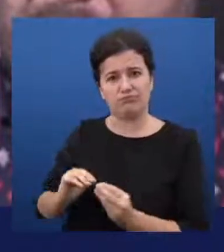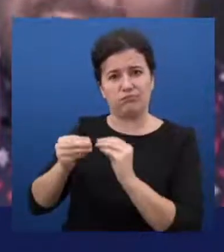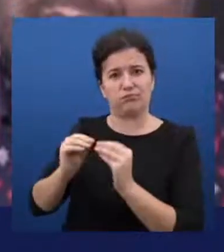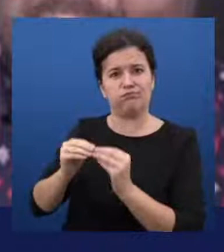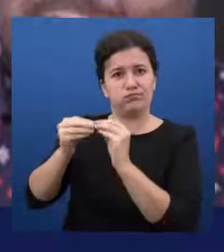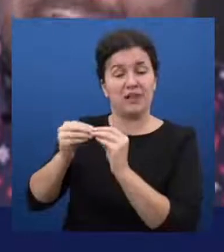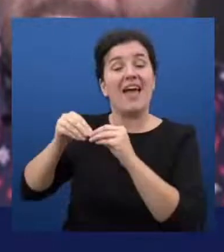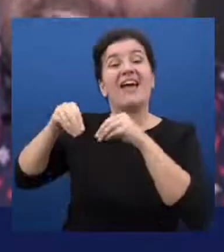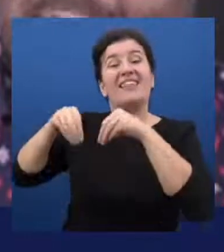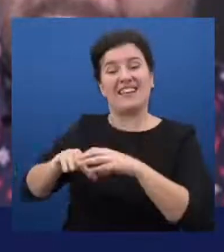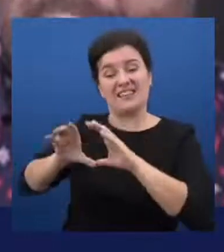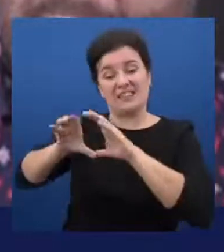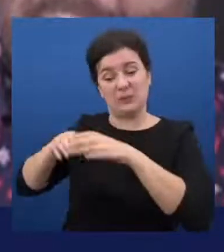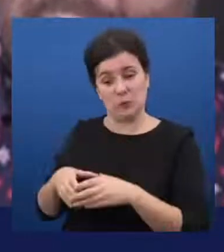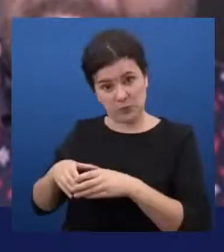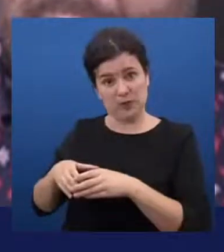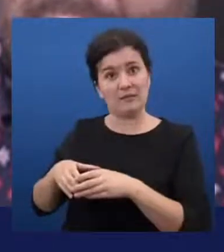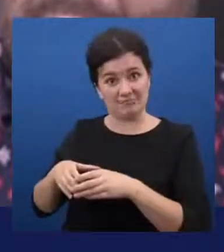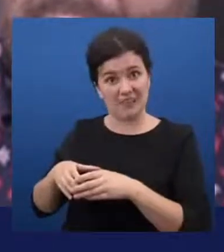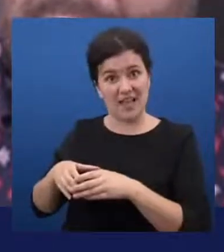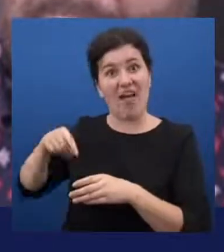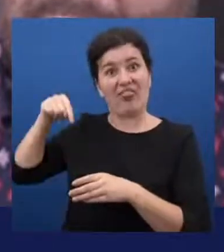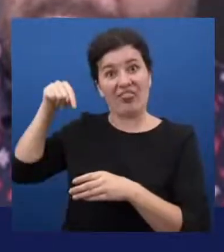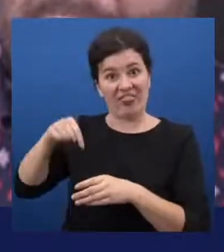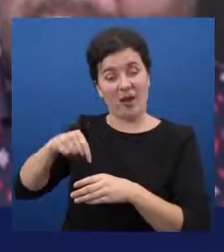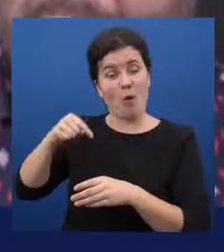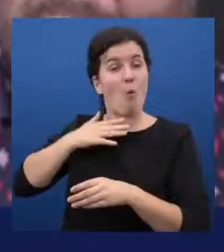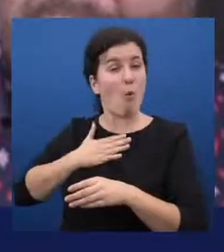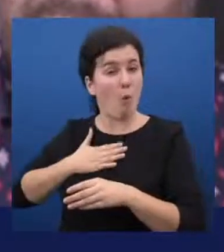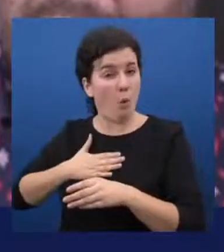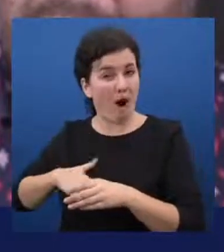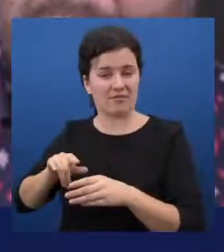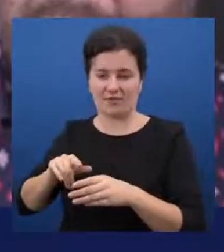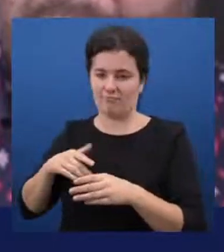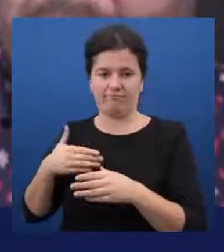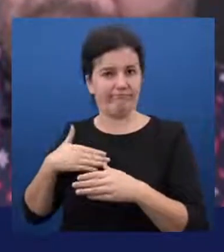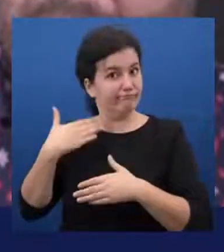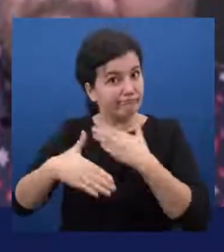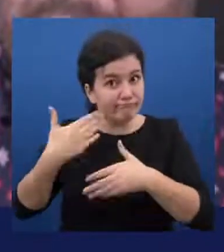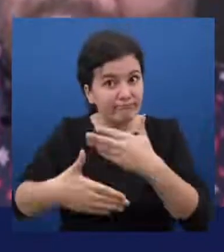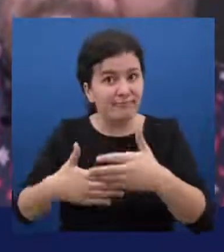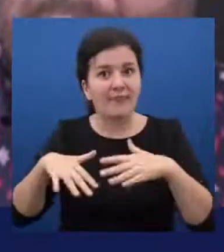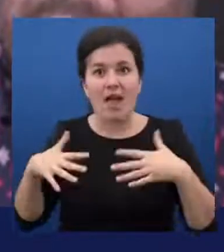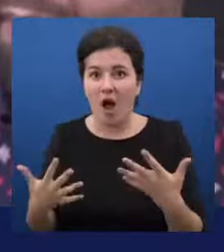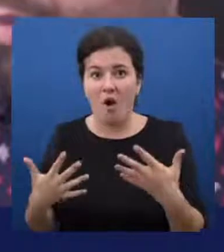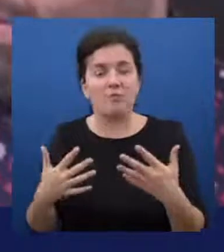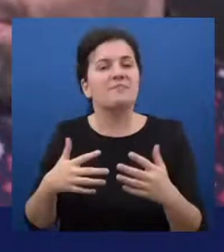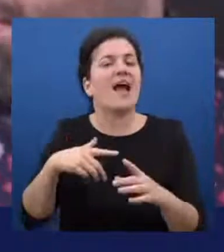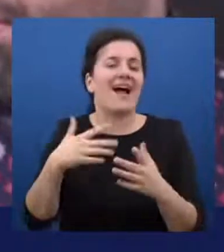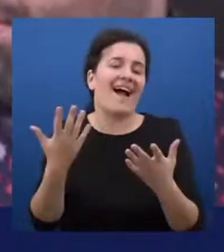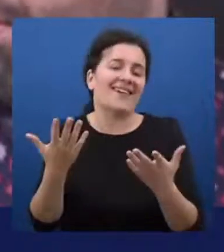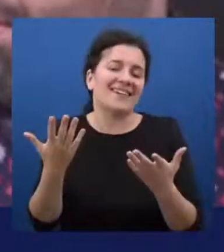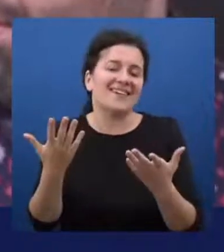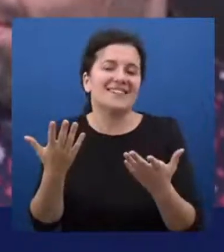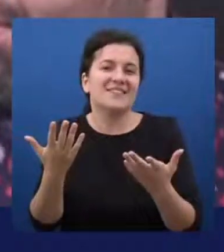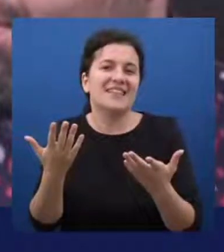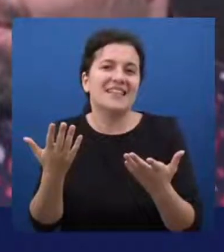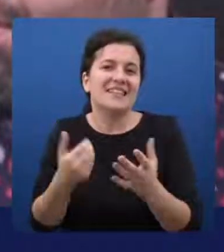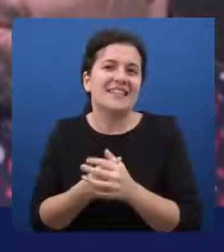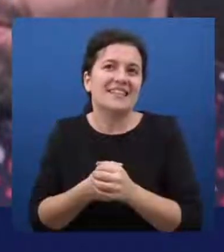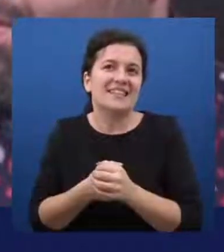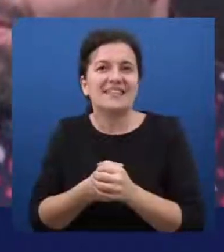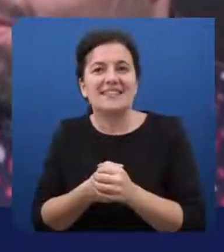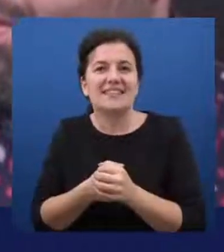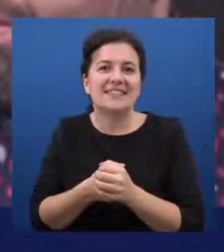honest. And then when you want to use it, the good thing is that if it comes to